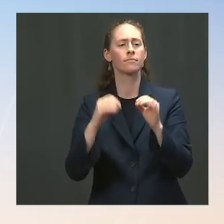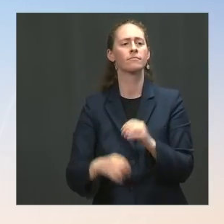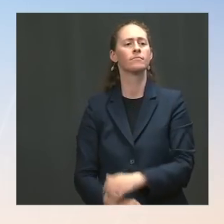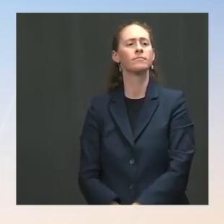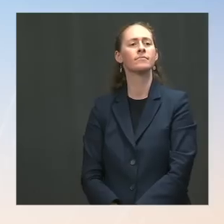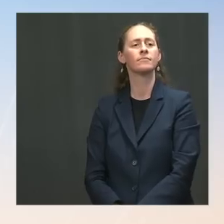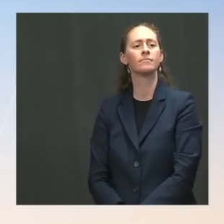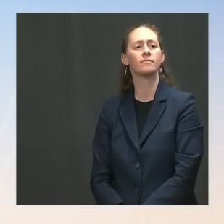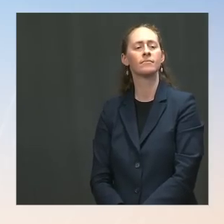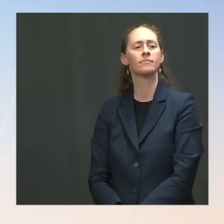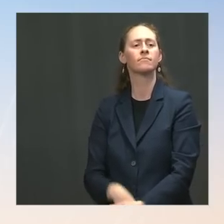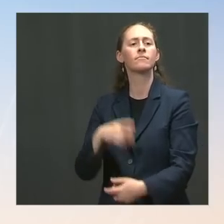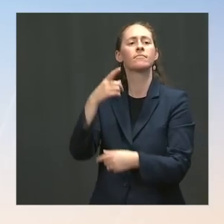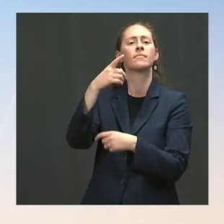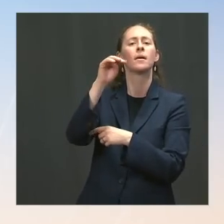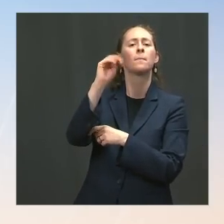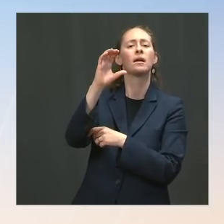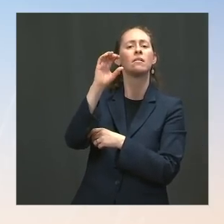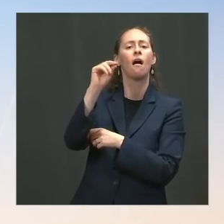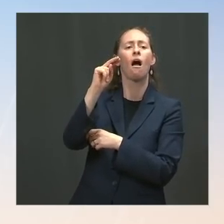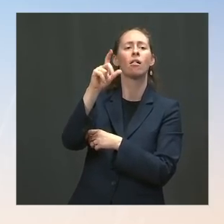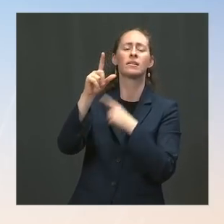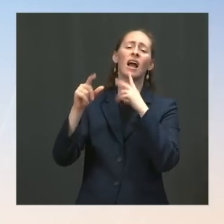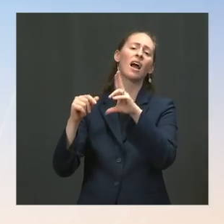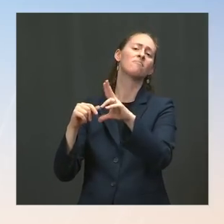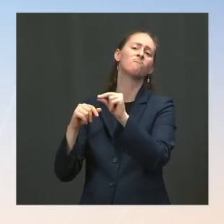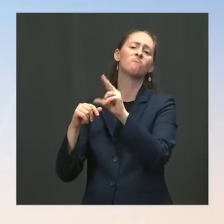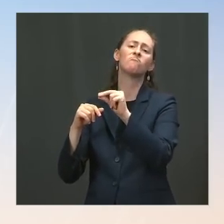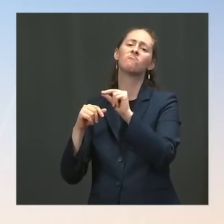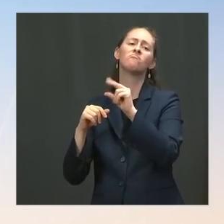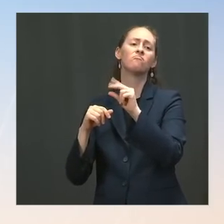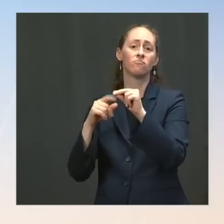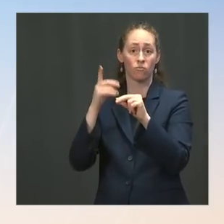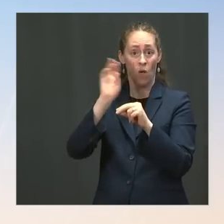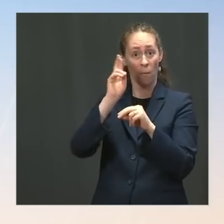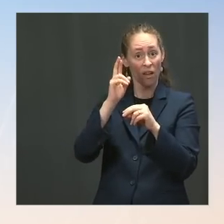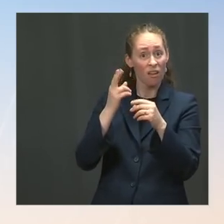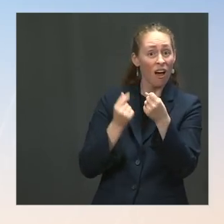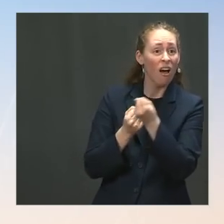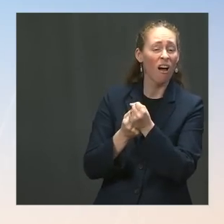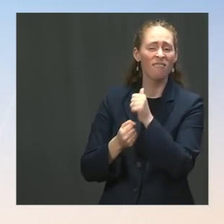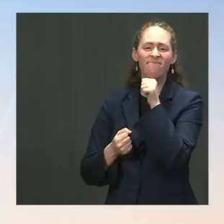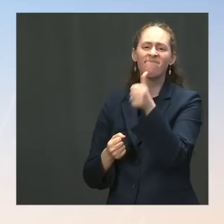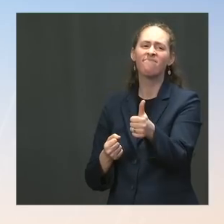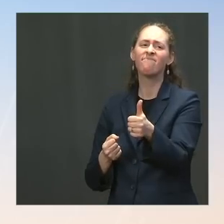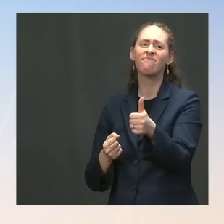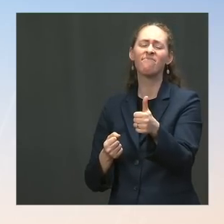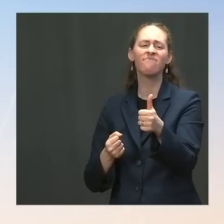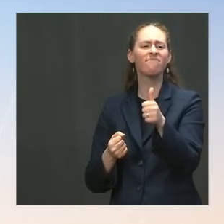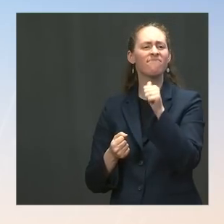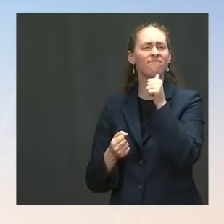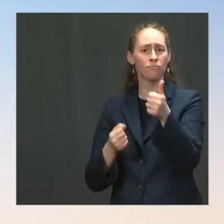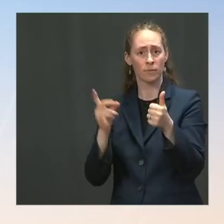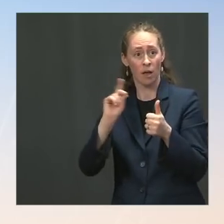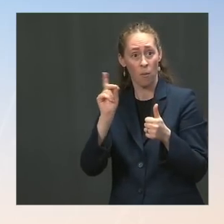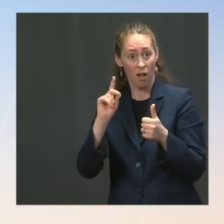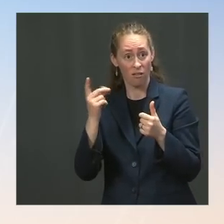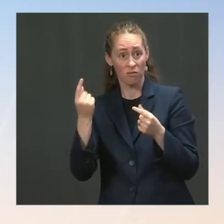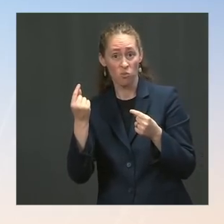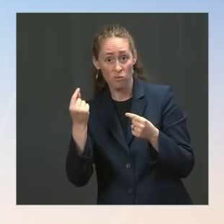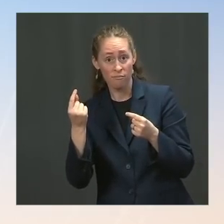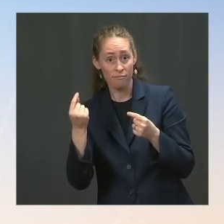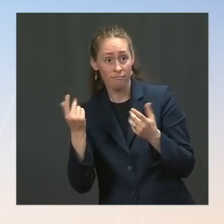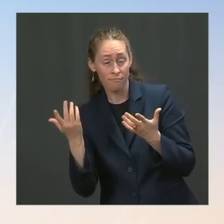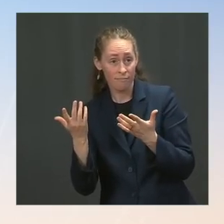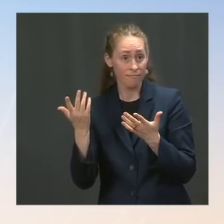indicated that Republicans didn't want to support this. But the result of this is if Democrats throw it under the CR, there could be a government shutdown in